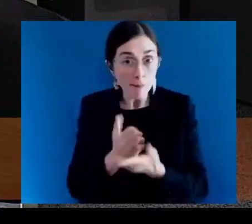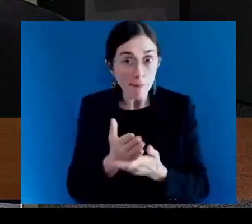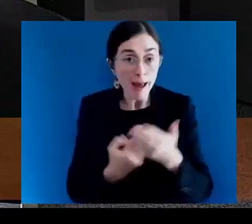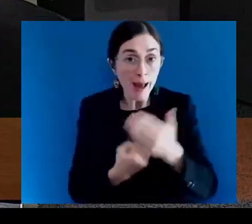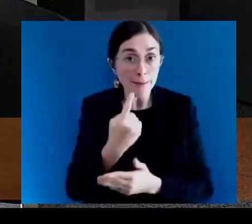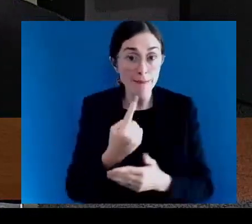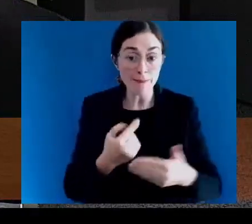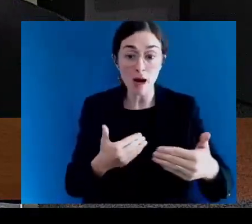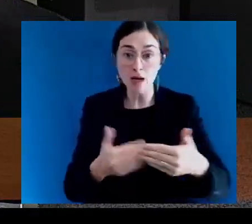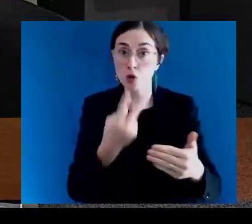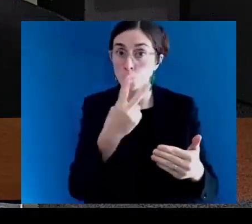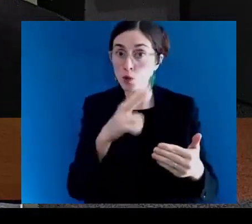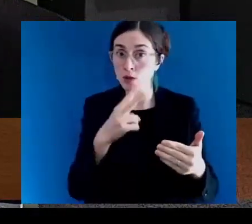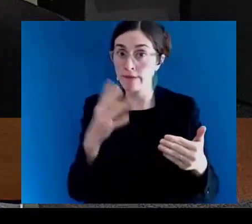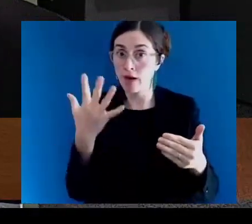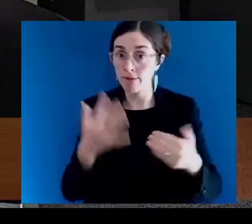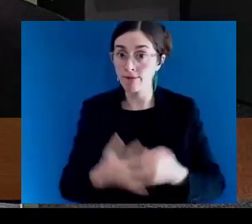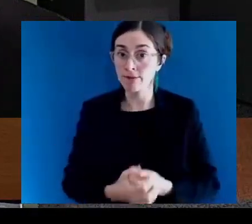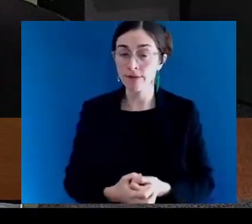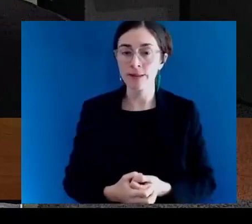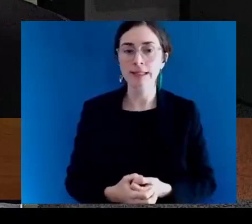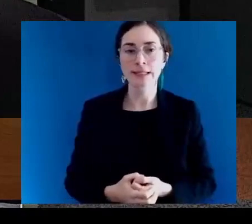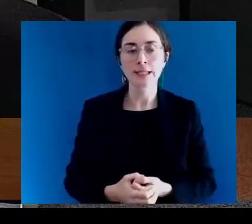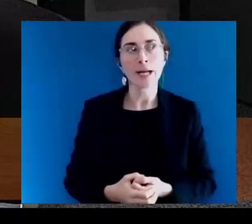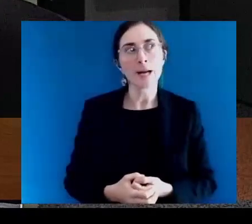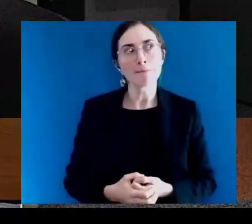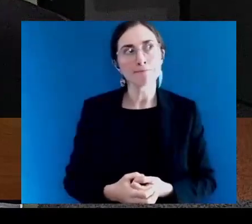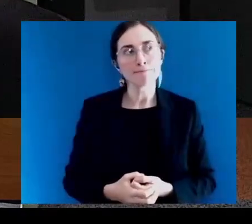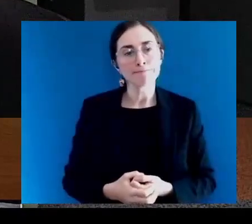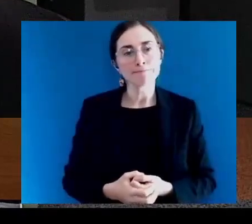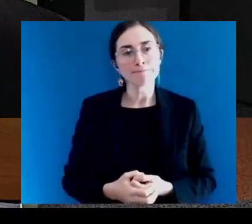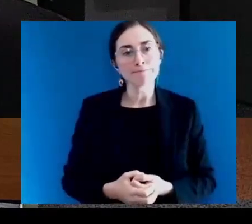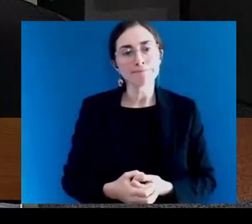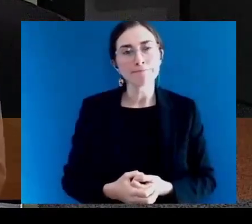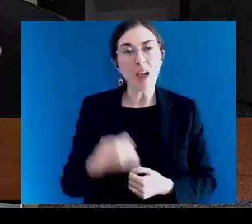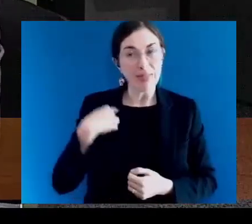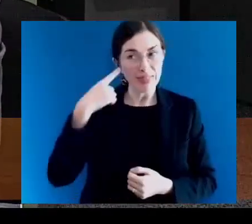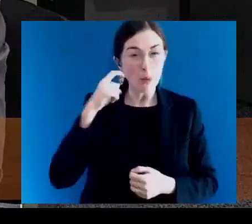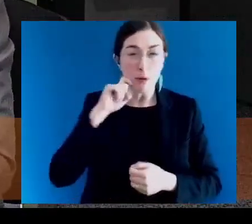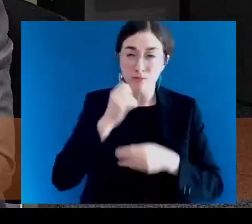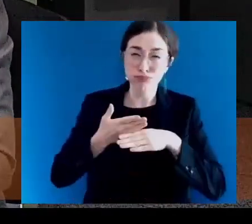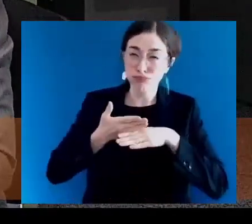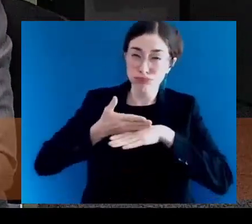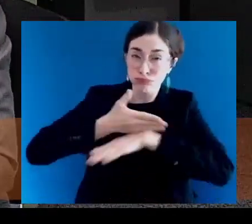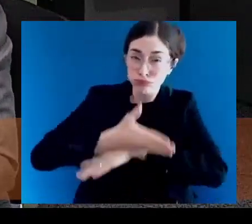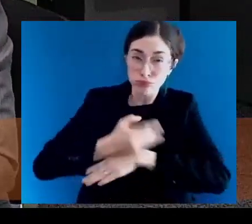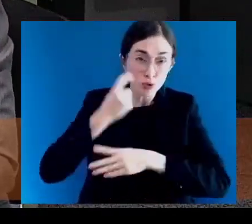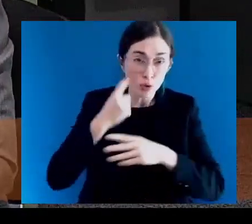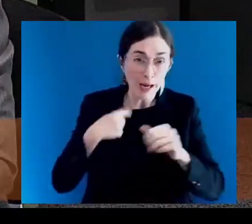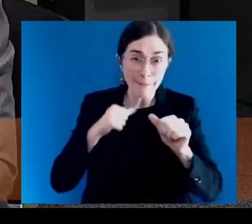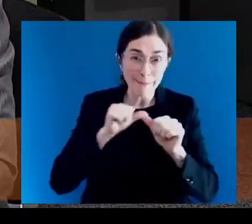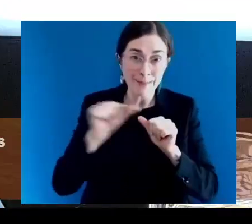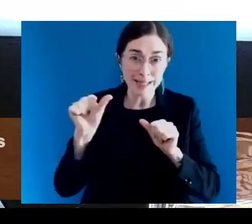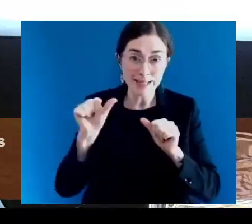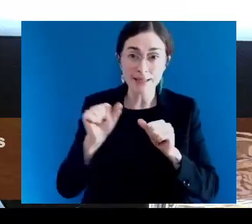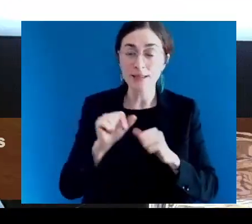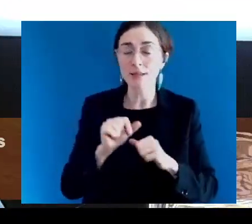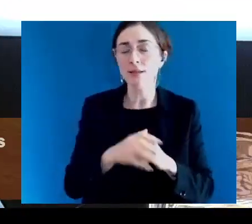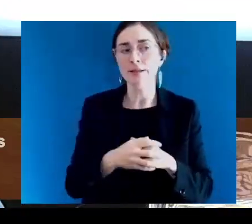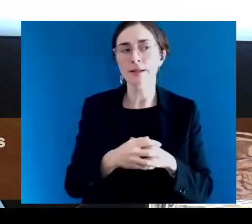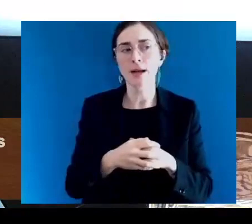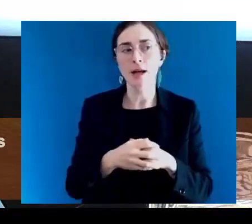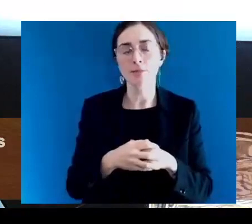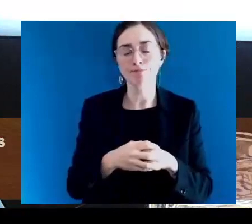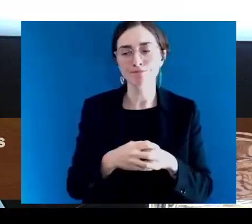2025? I think we will work as hard as we can to do that. But I will say, though, that